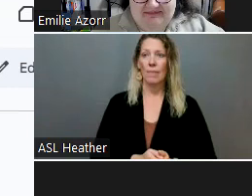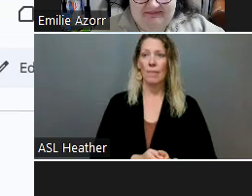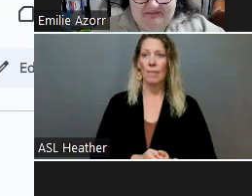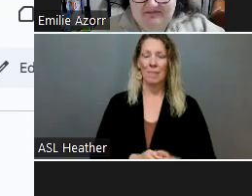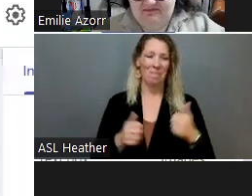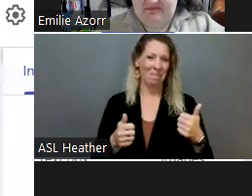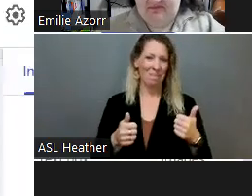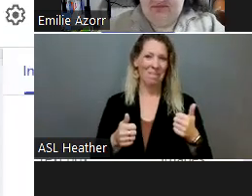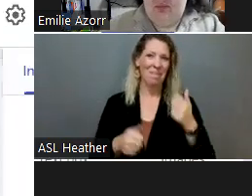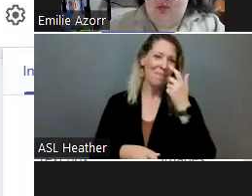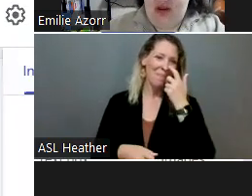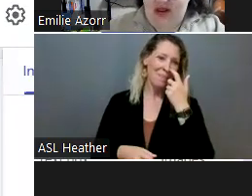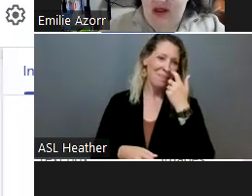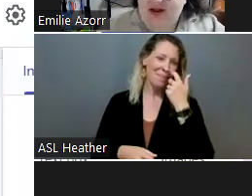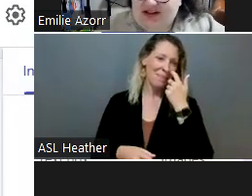Great.